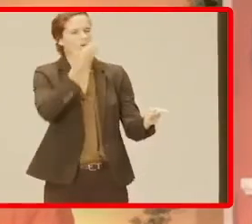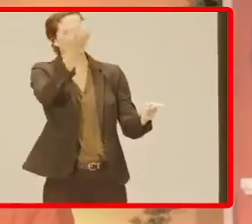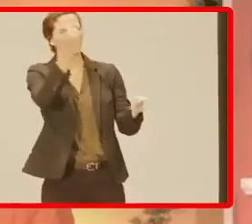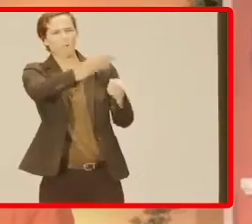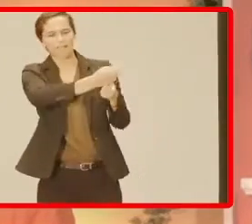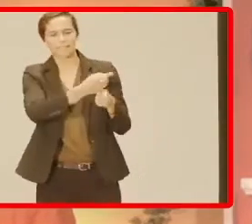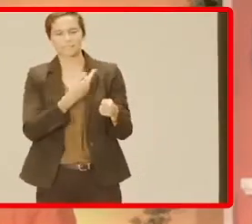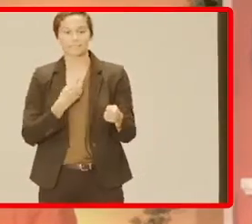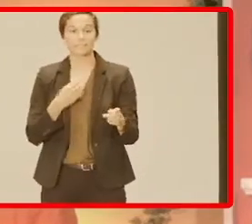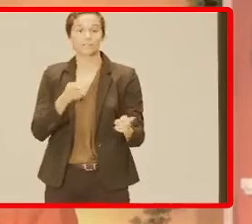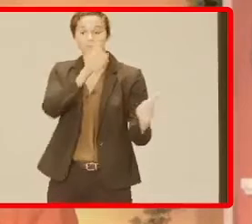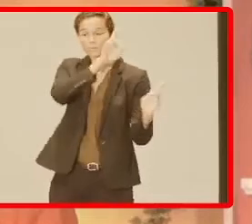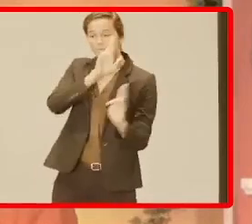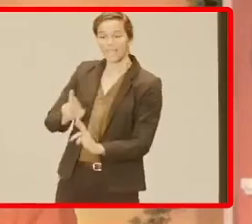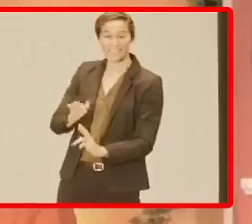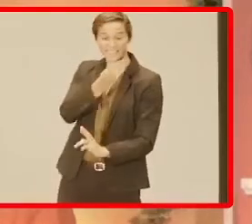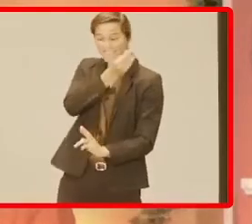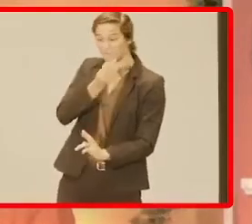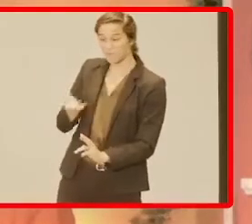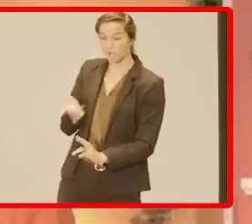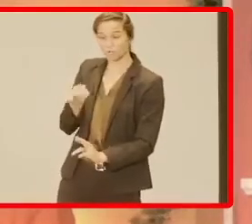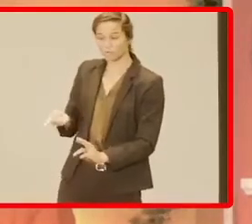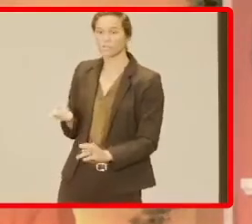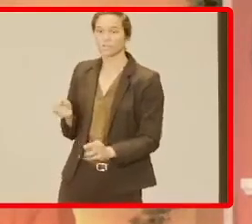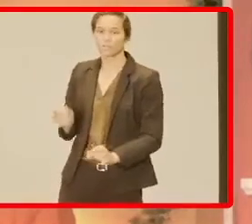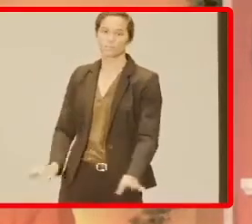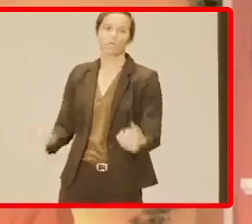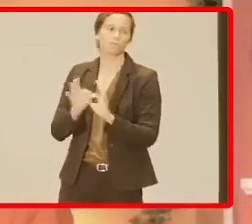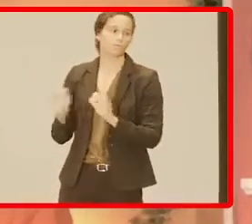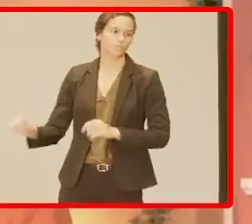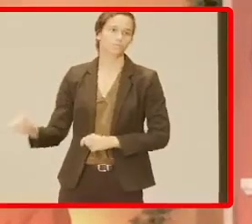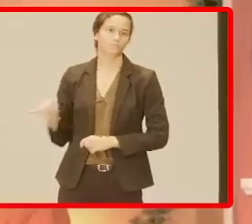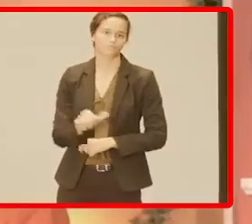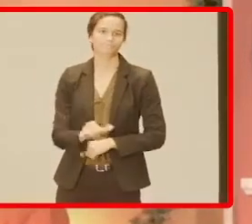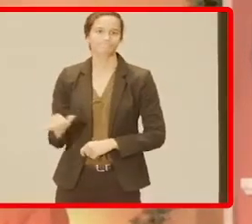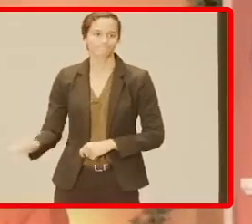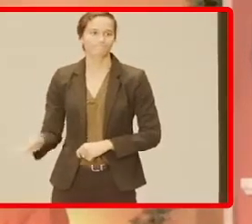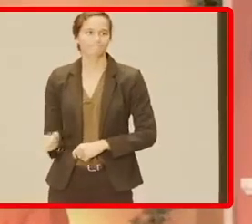that yes, he too matters.